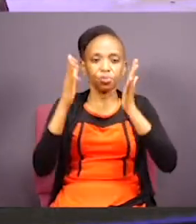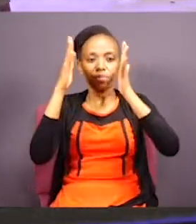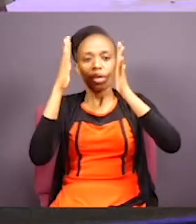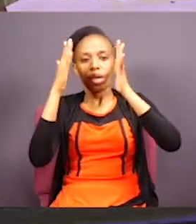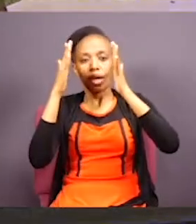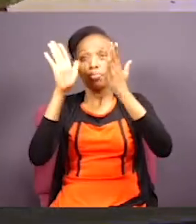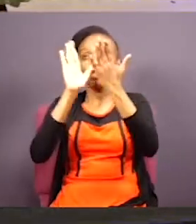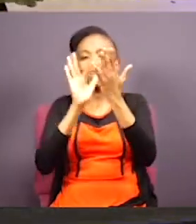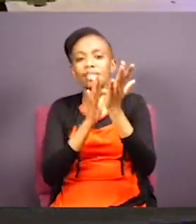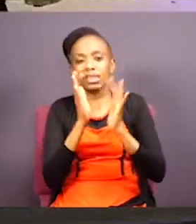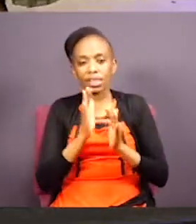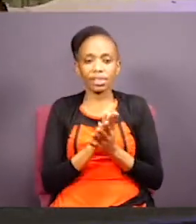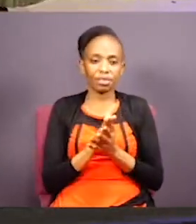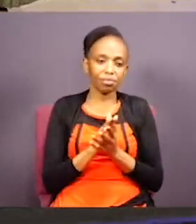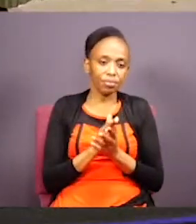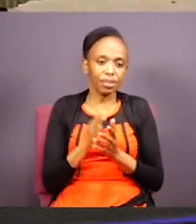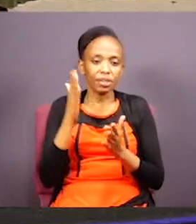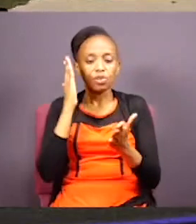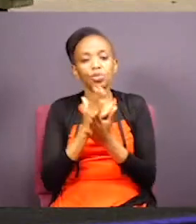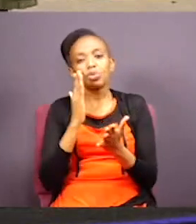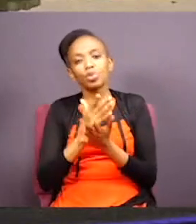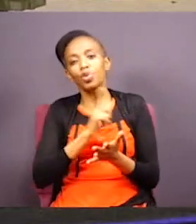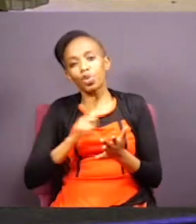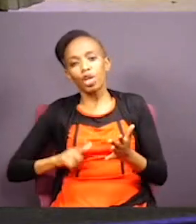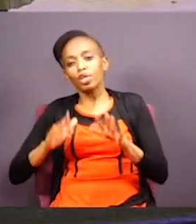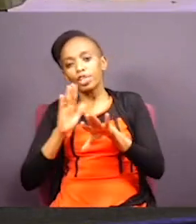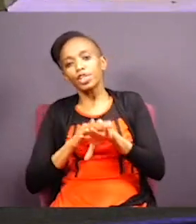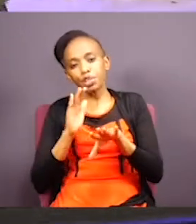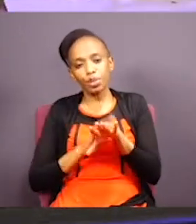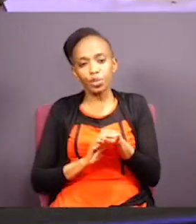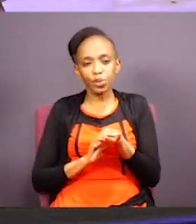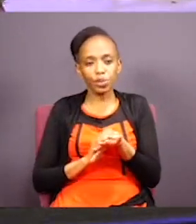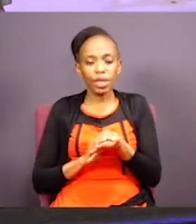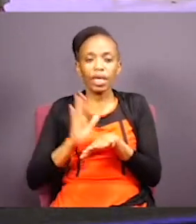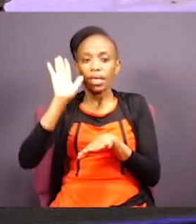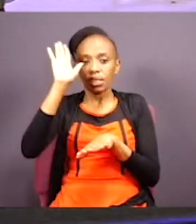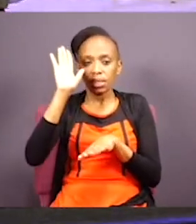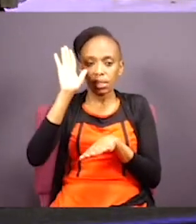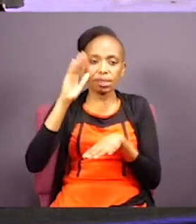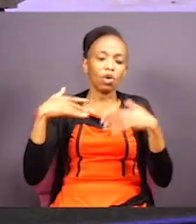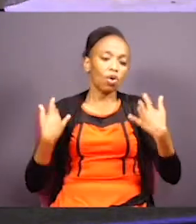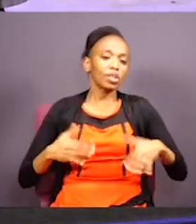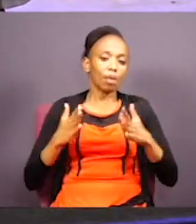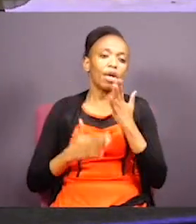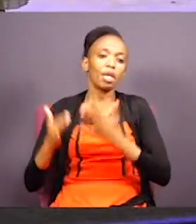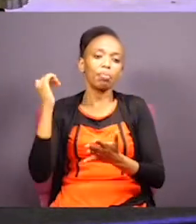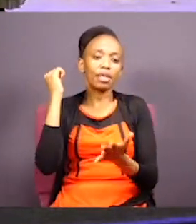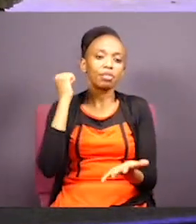Your hands to Jesus. Indeed, the Lord is good and He is awesome.